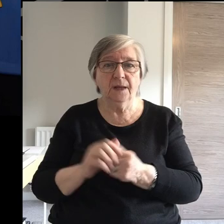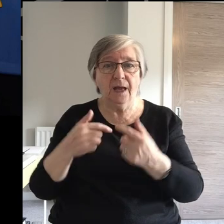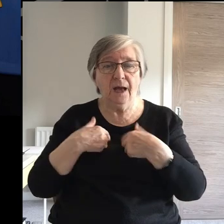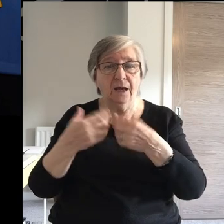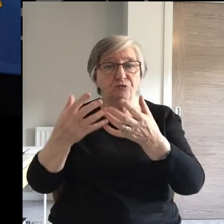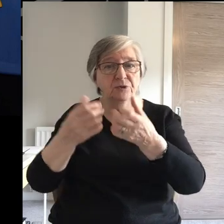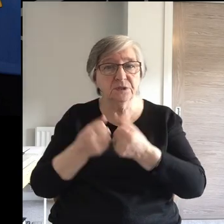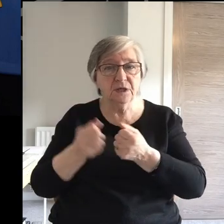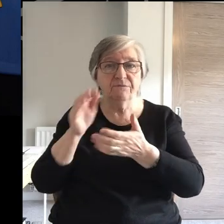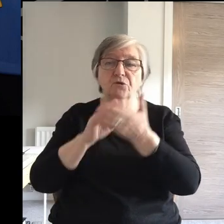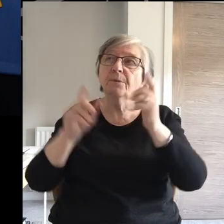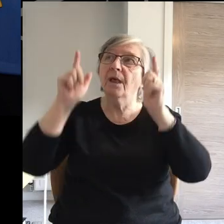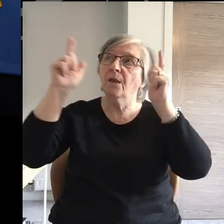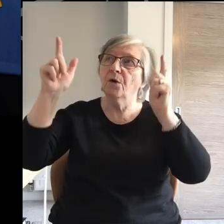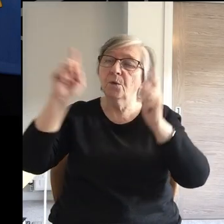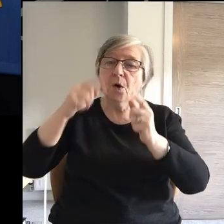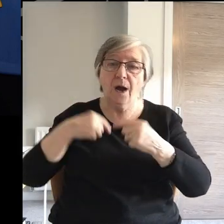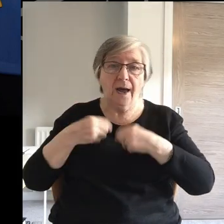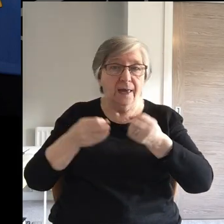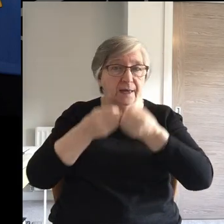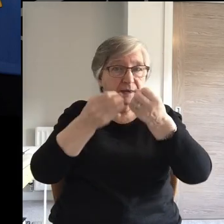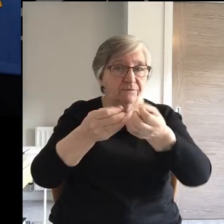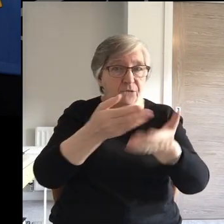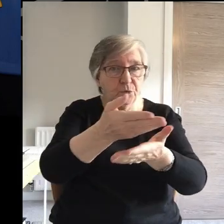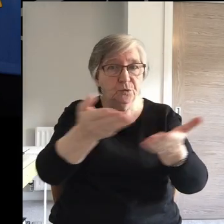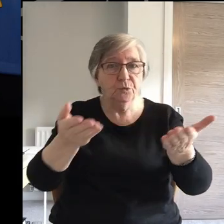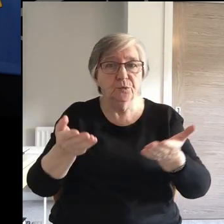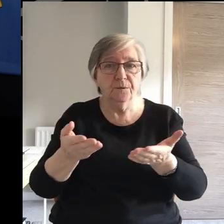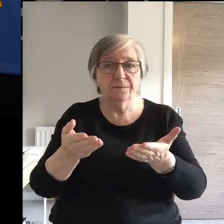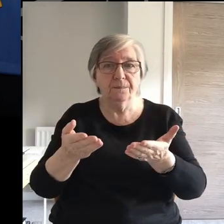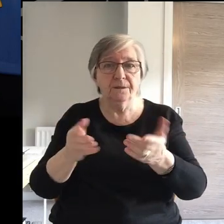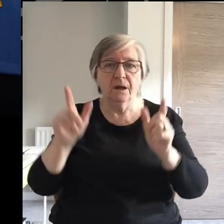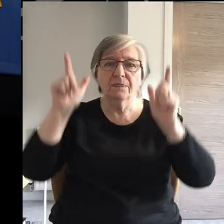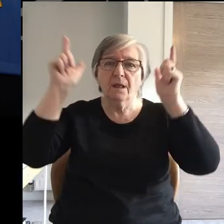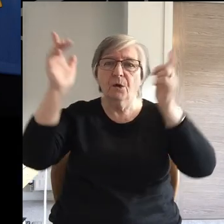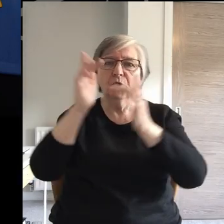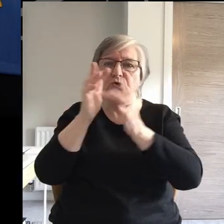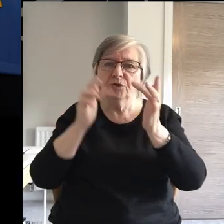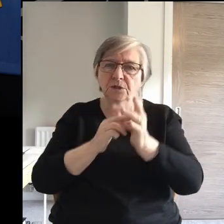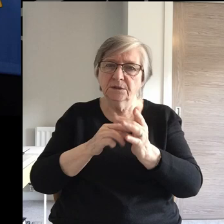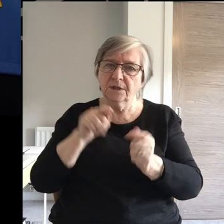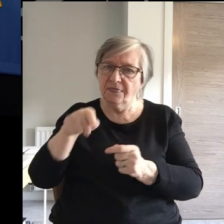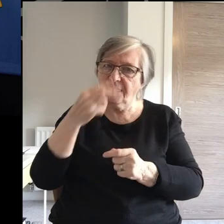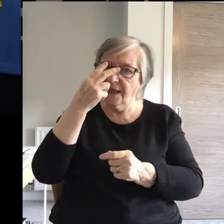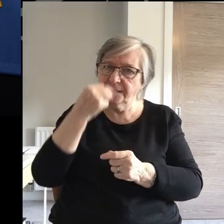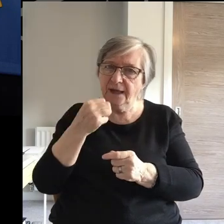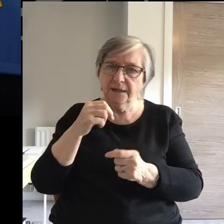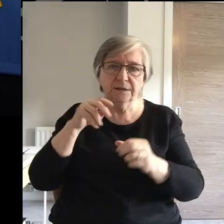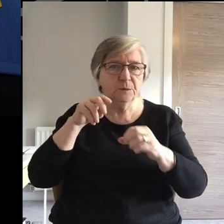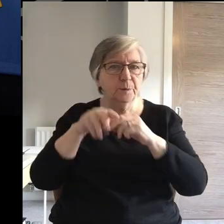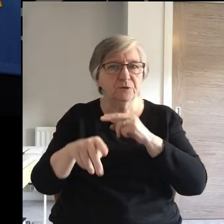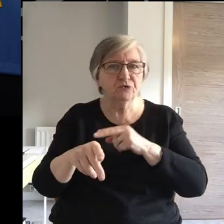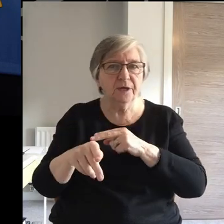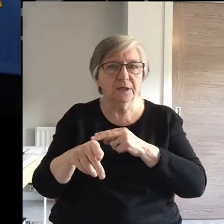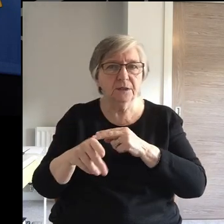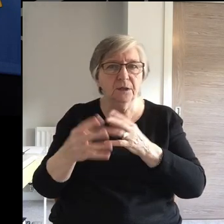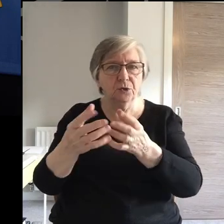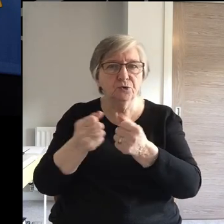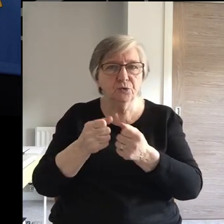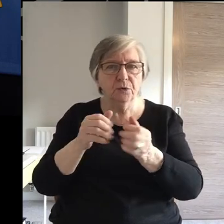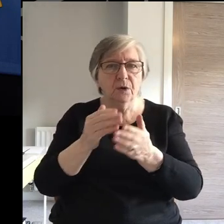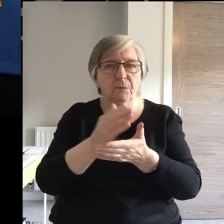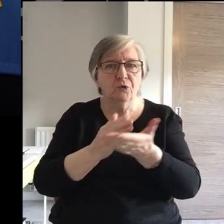For I received from the Lord what I also passed on to you. The Lord Jesus, on the night he was betrayed, took